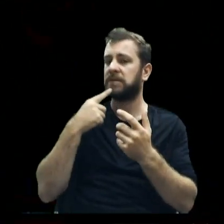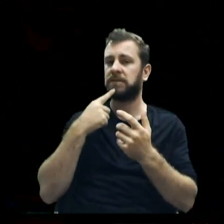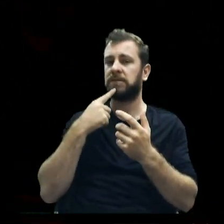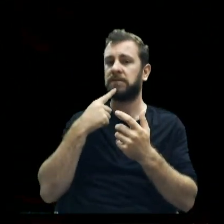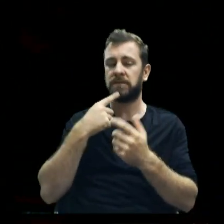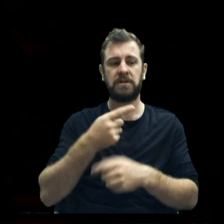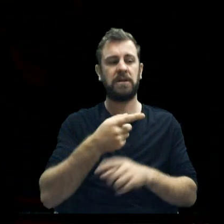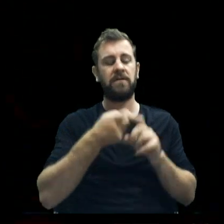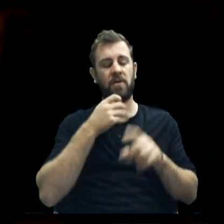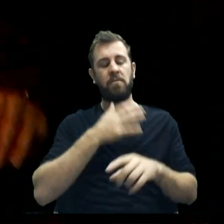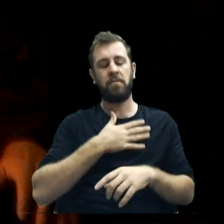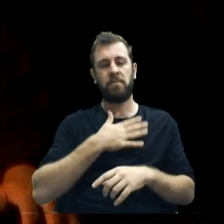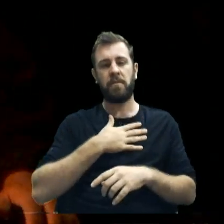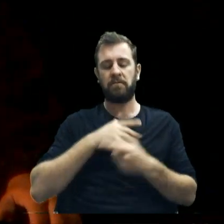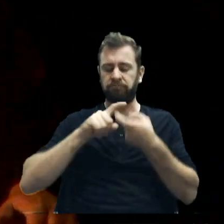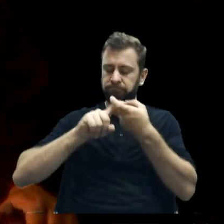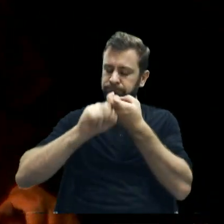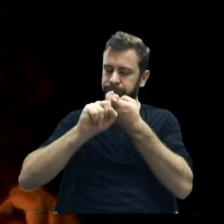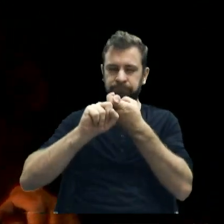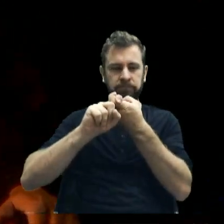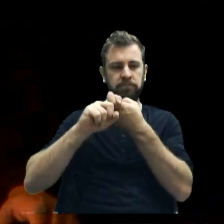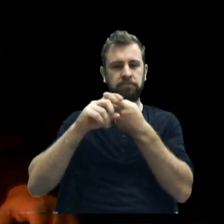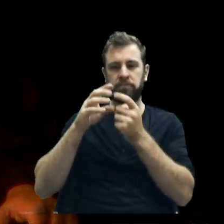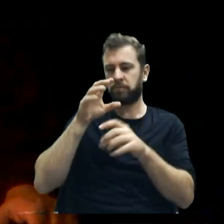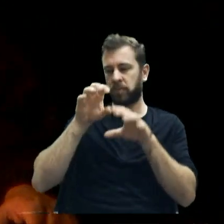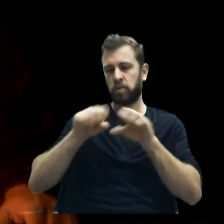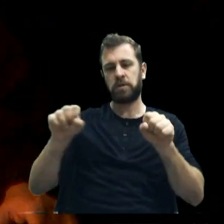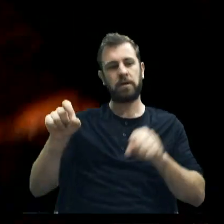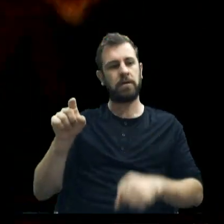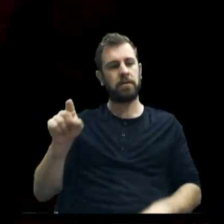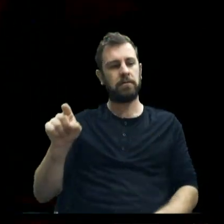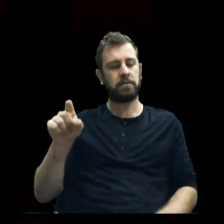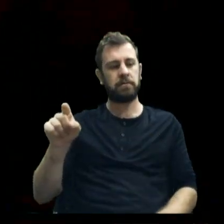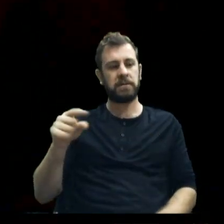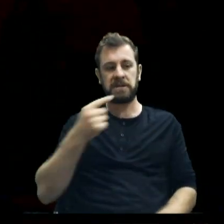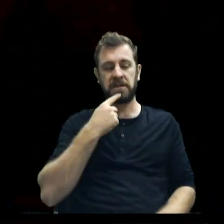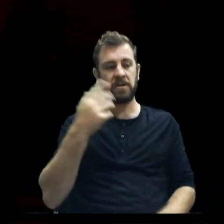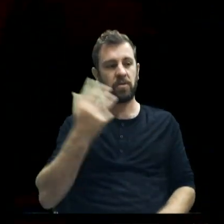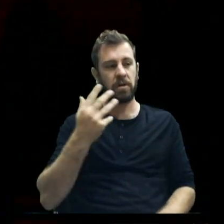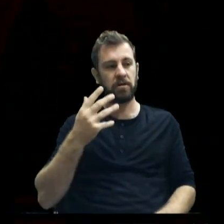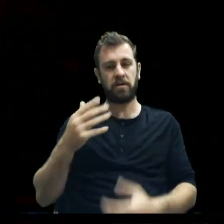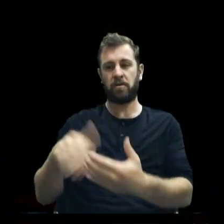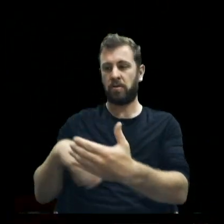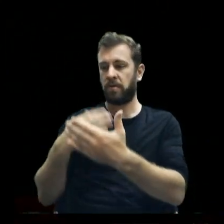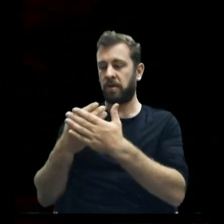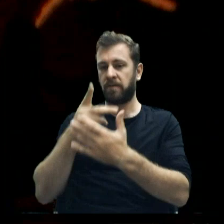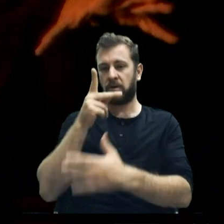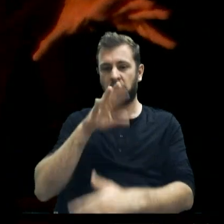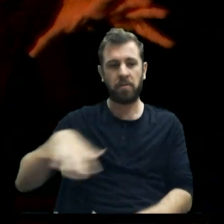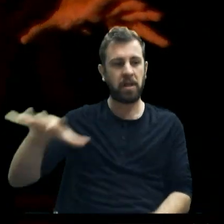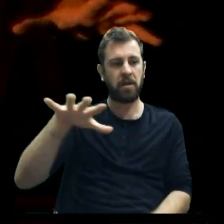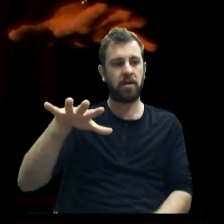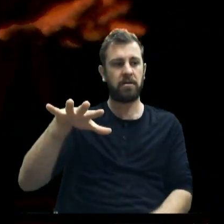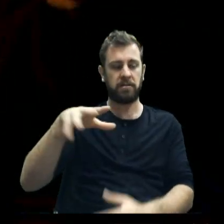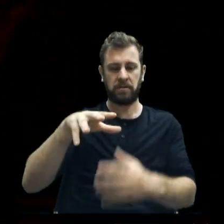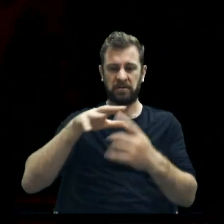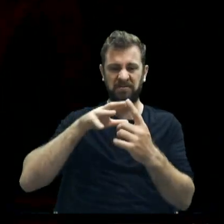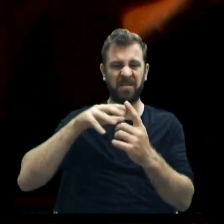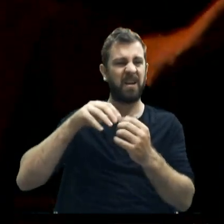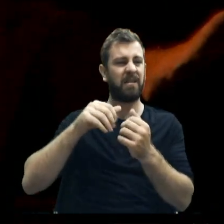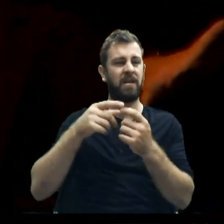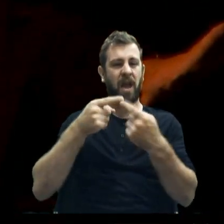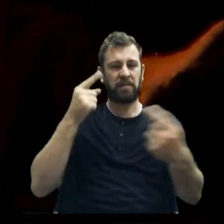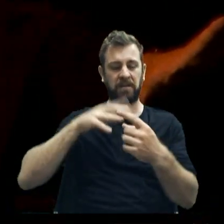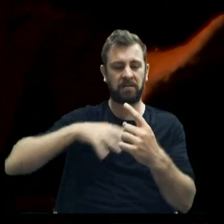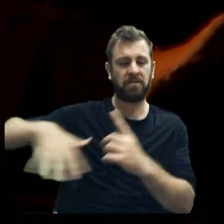Mawla Hussein. Saying what? They've reached Karbala, surrounded by the enemy. He has the women